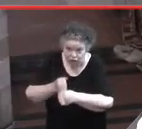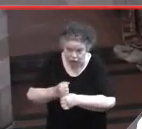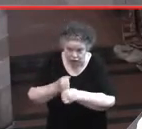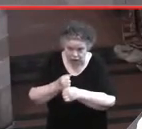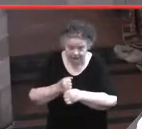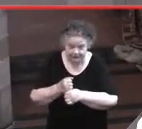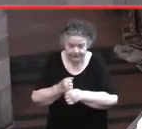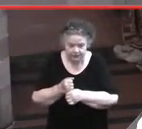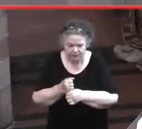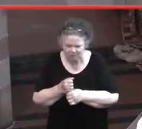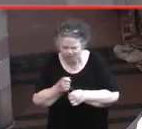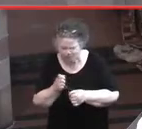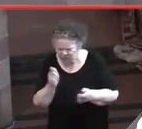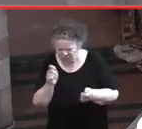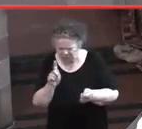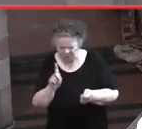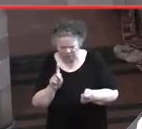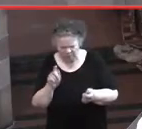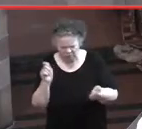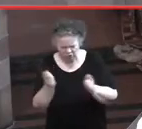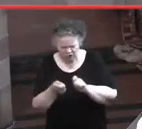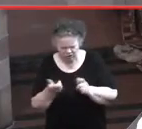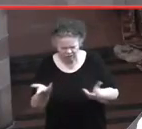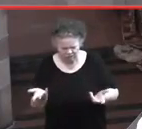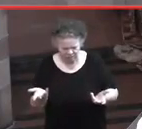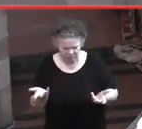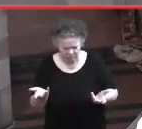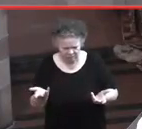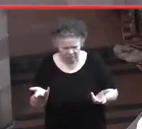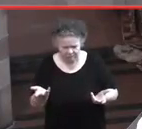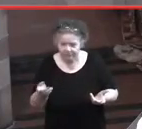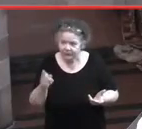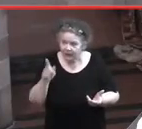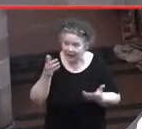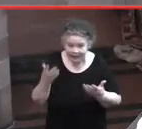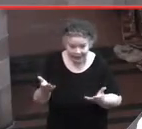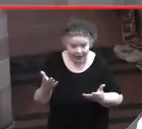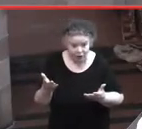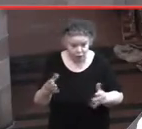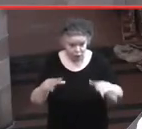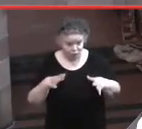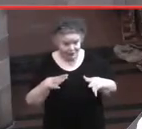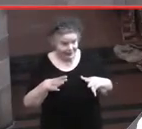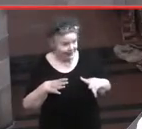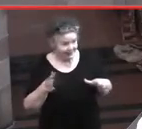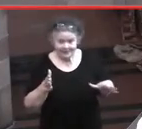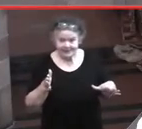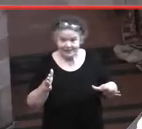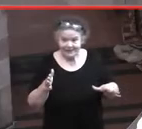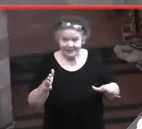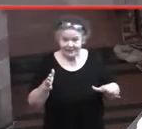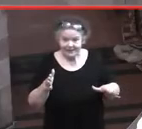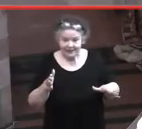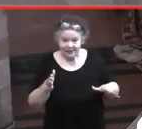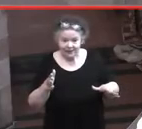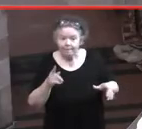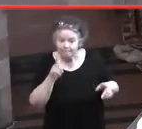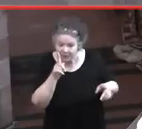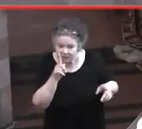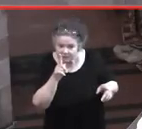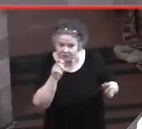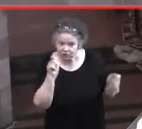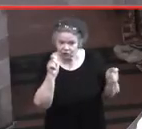So what changes? You are now, in a sense, fully fledged. It marks a shift in